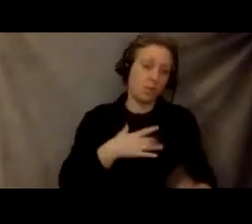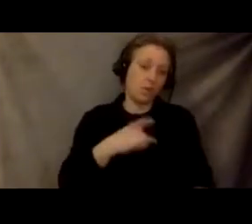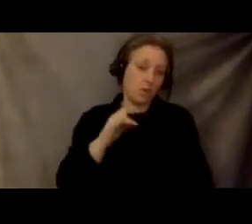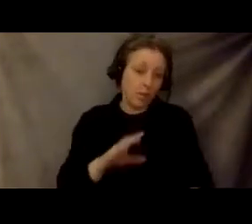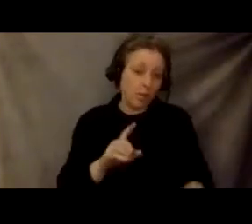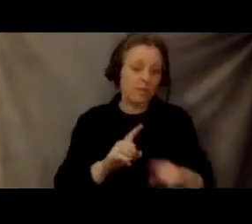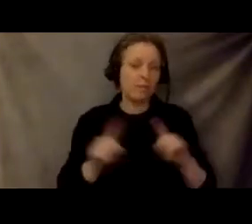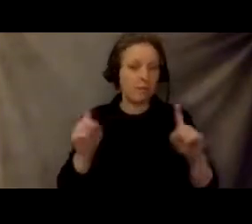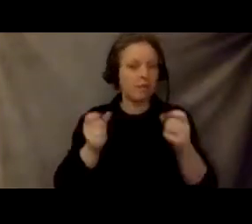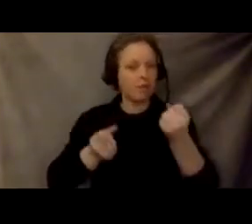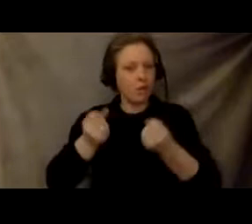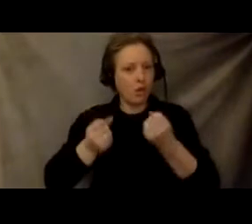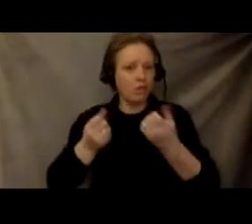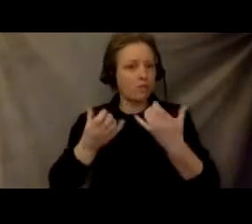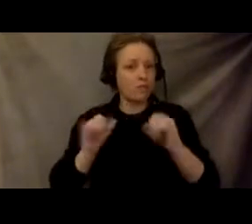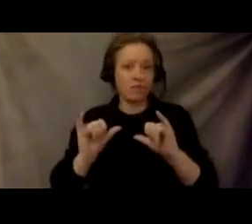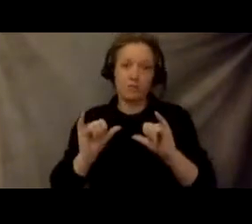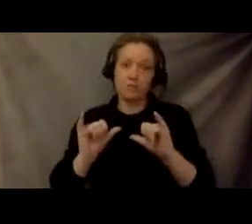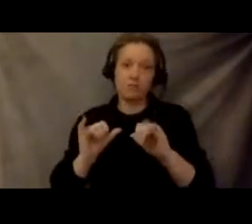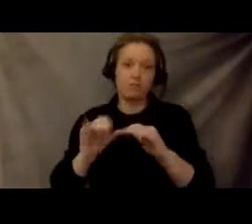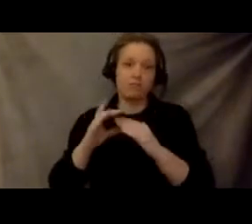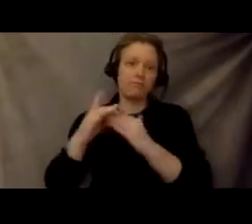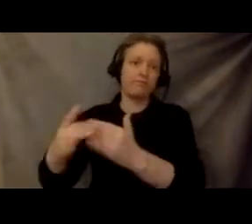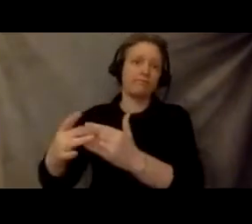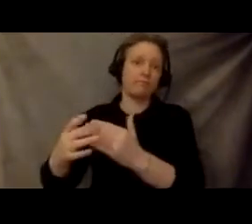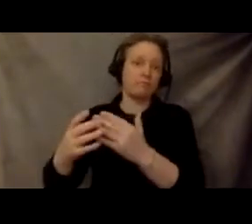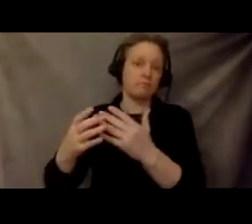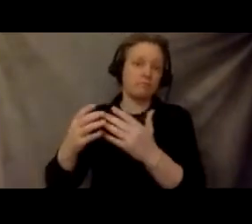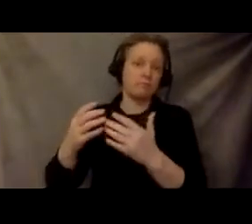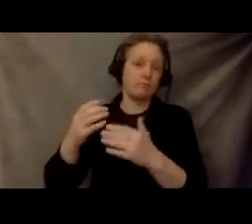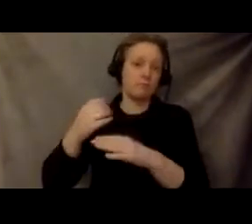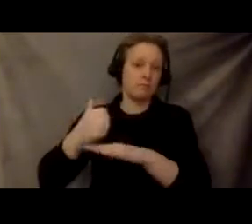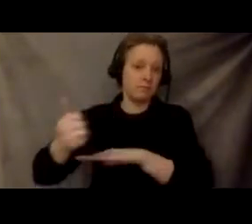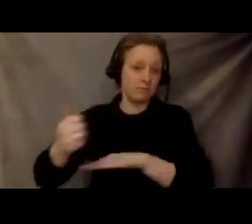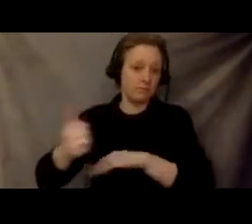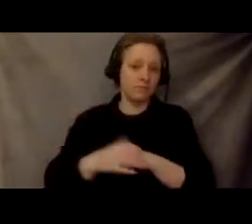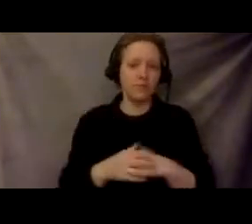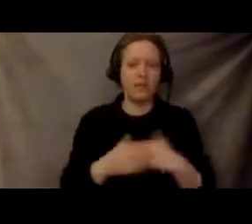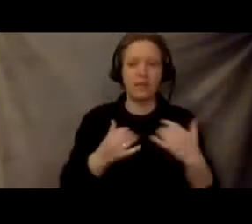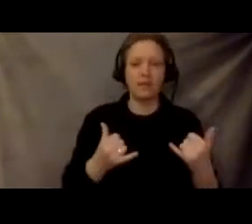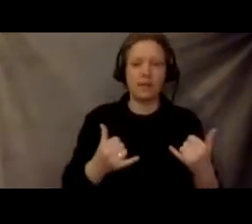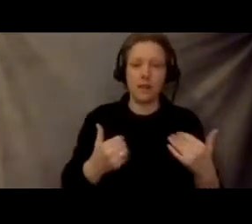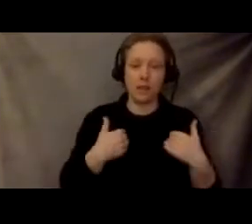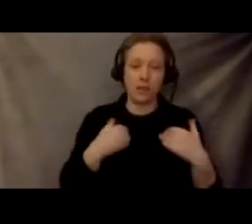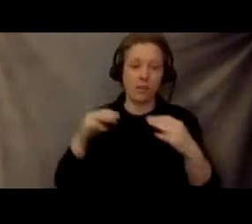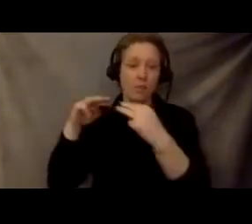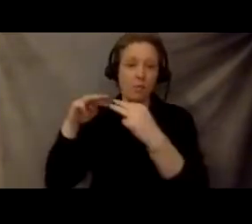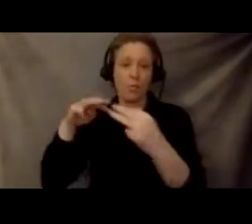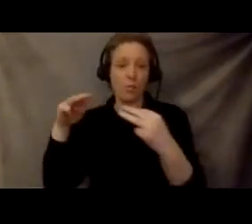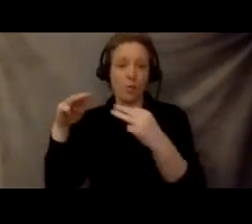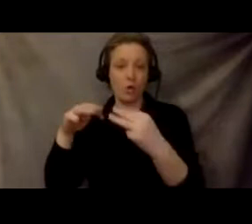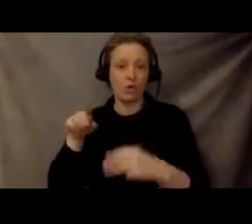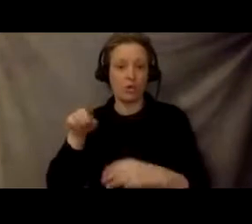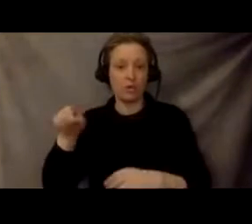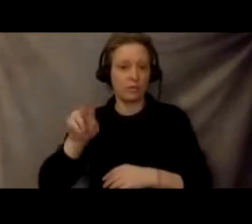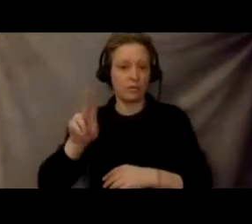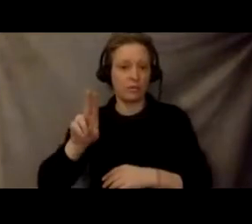And now we've got a war in Ukraine that is testing all of our patience on a lot of